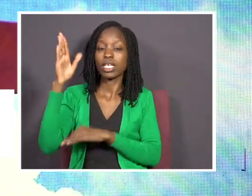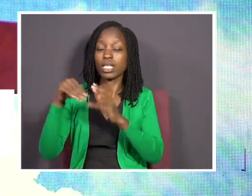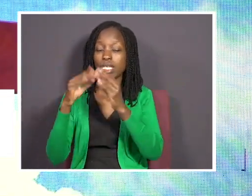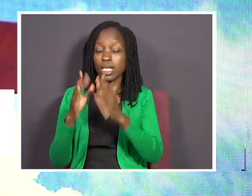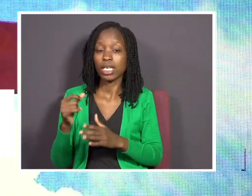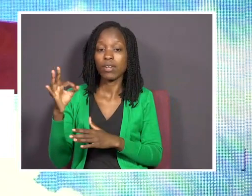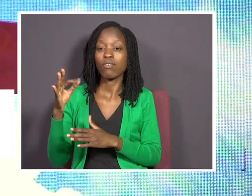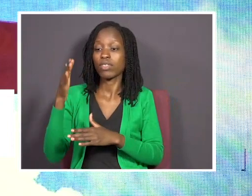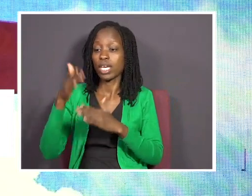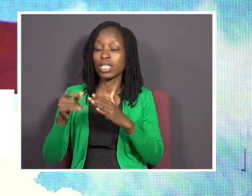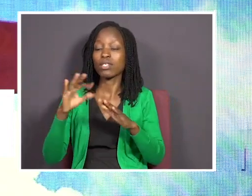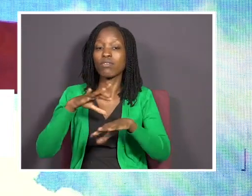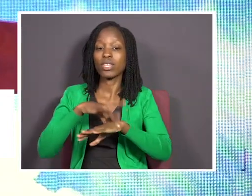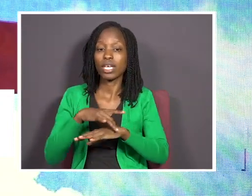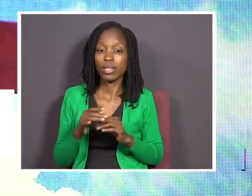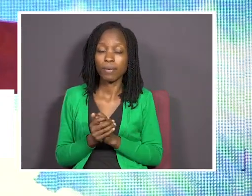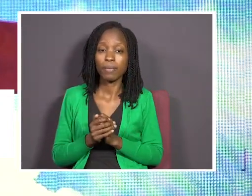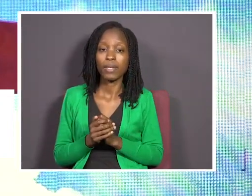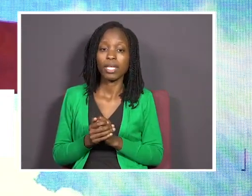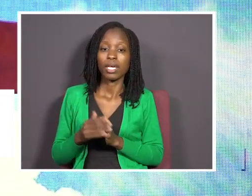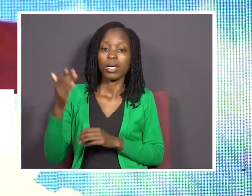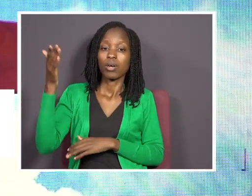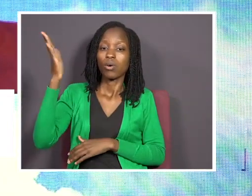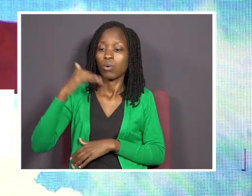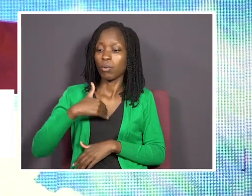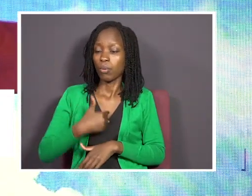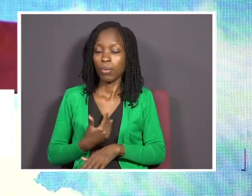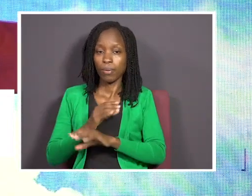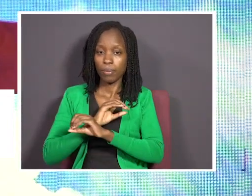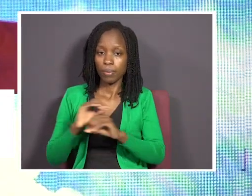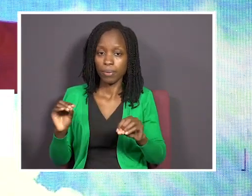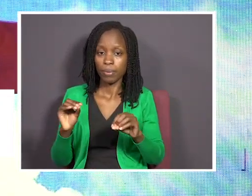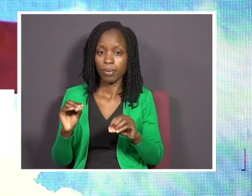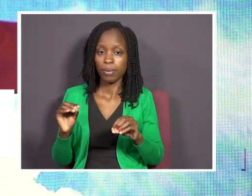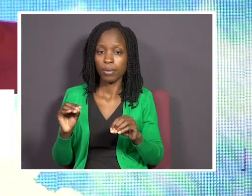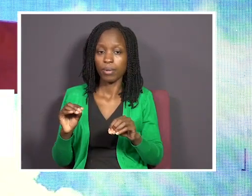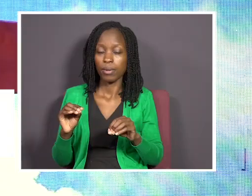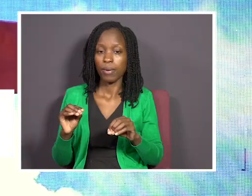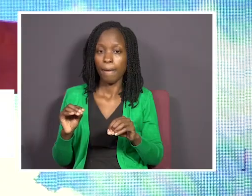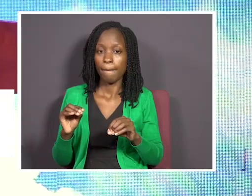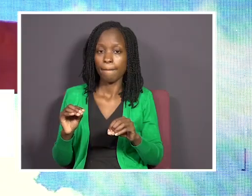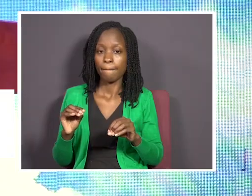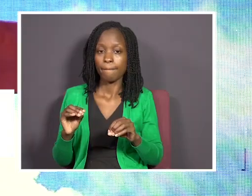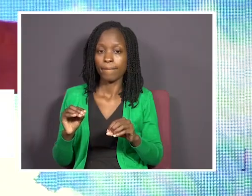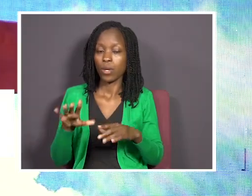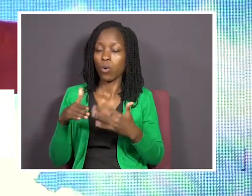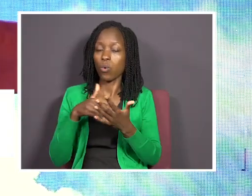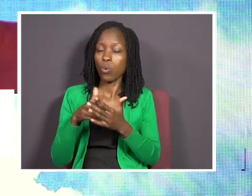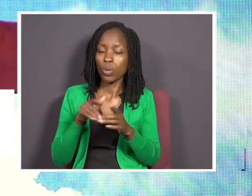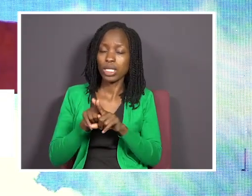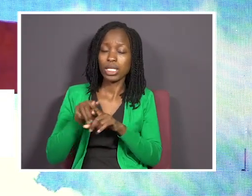the creator of the ends of the earth. He will not grow tired or weary, and